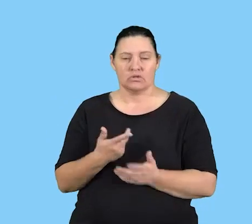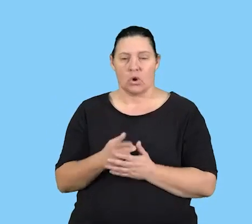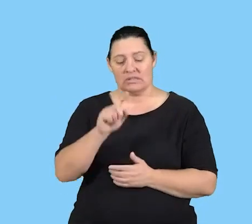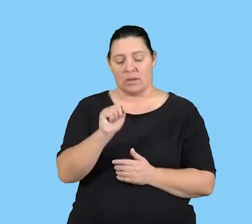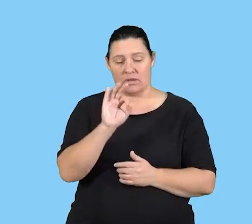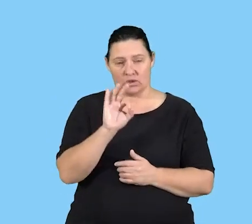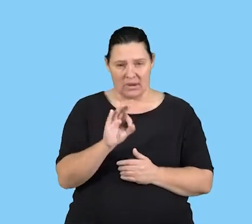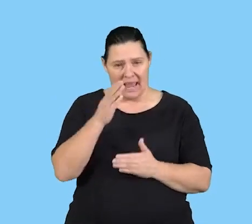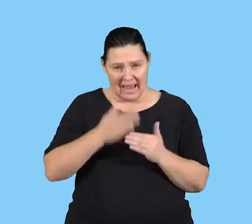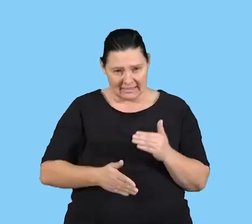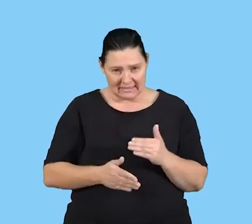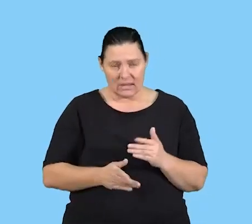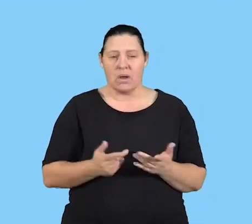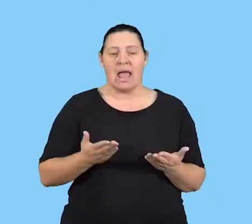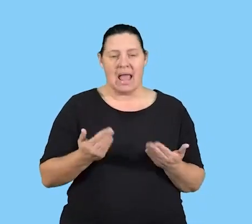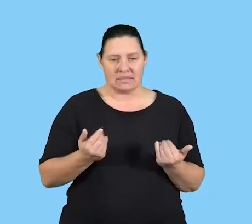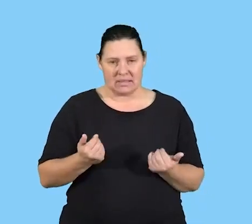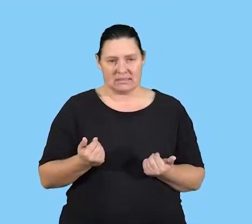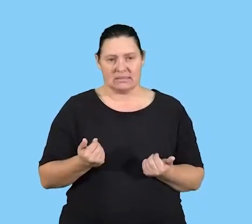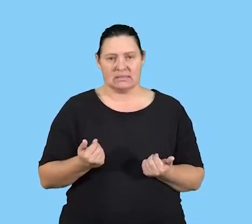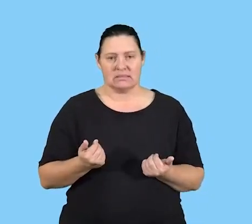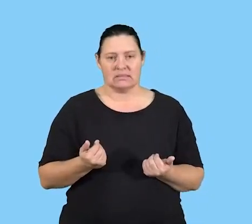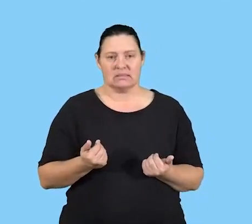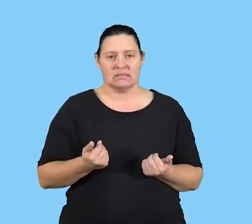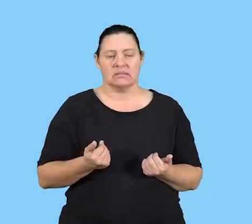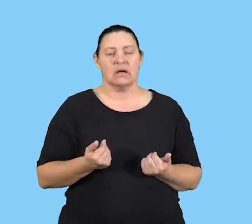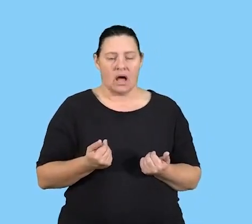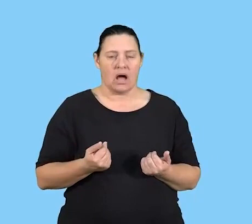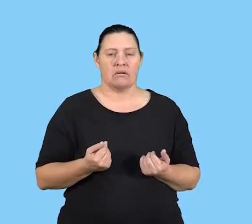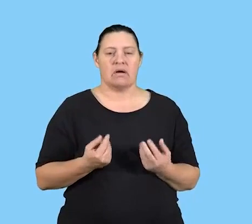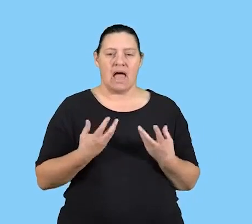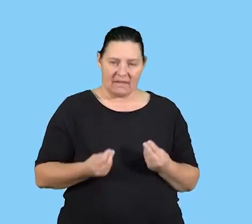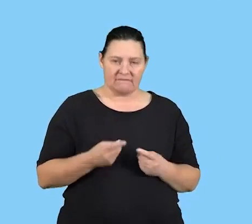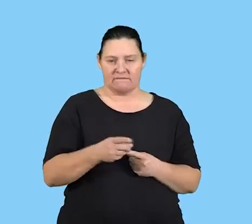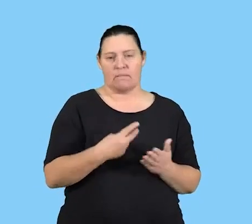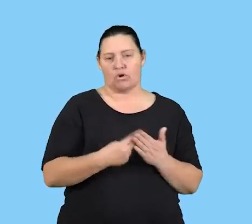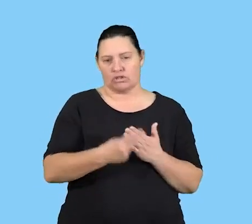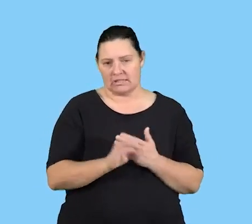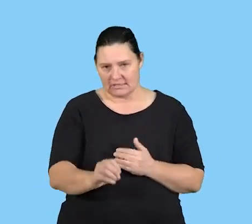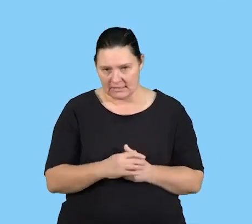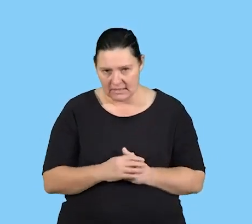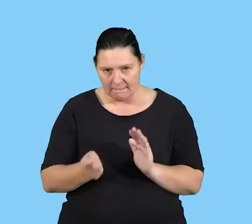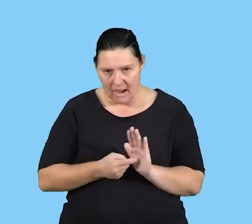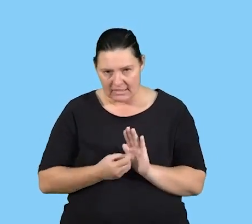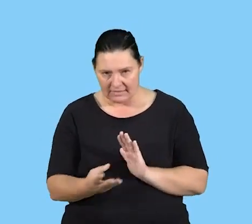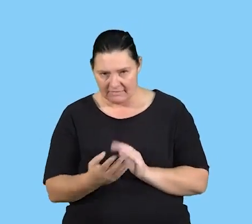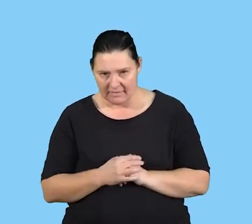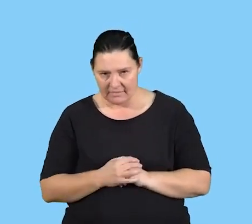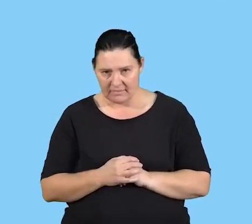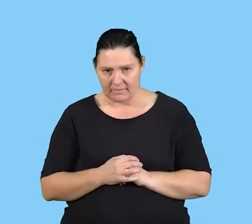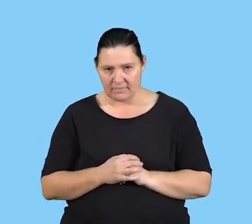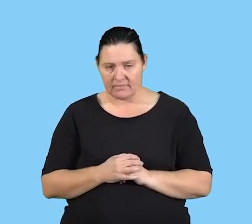end of term 3, we are expecting that learners must be having marks for the project. You will remember that, colleagues,